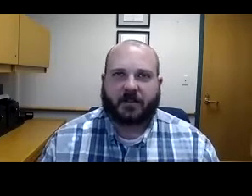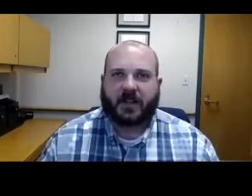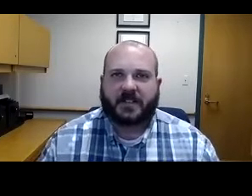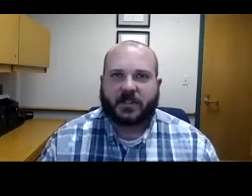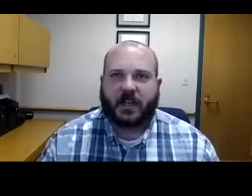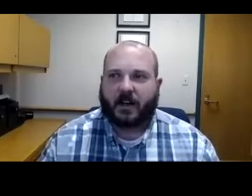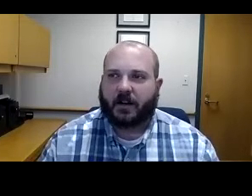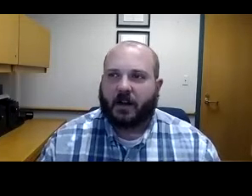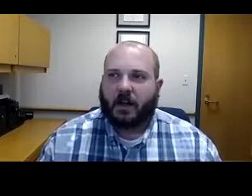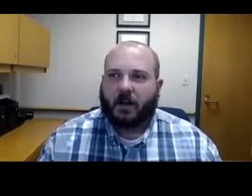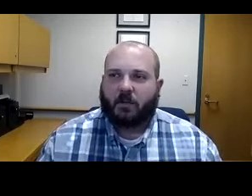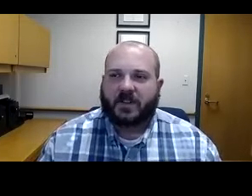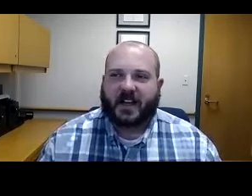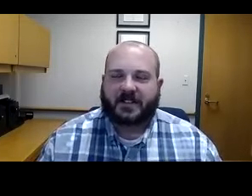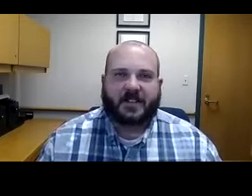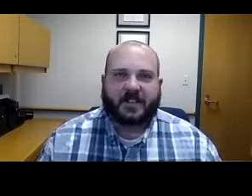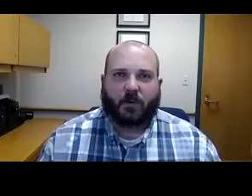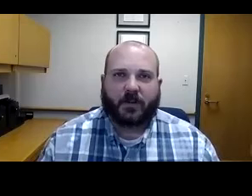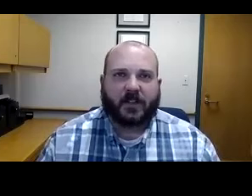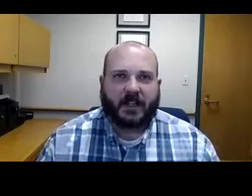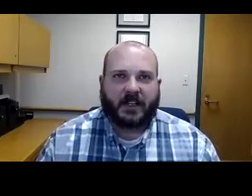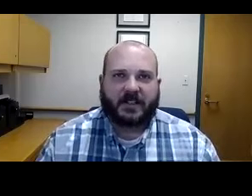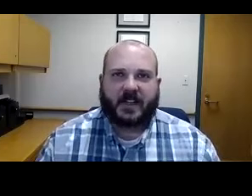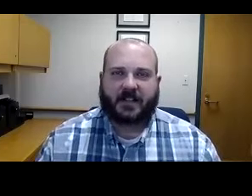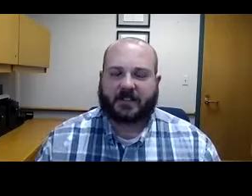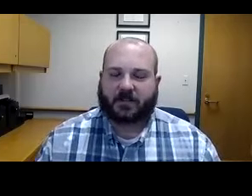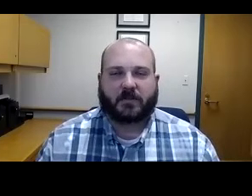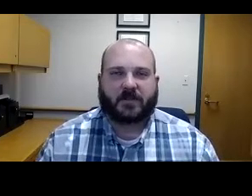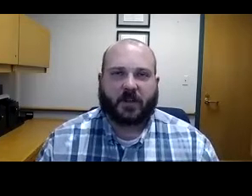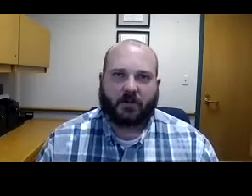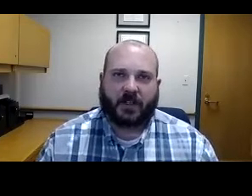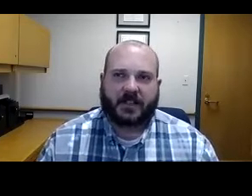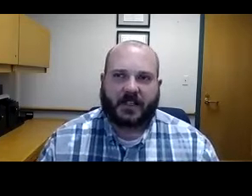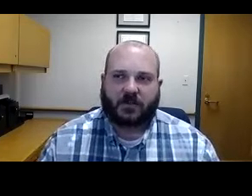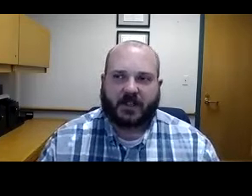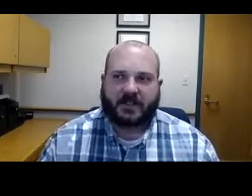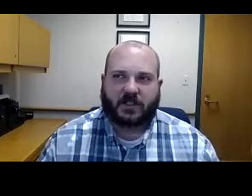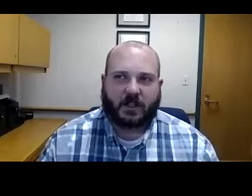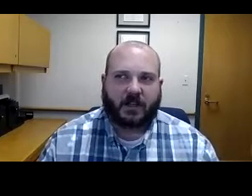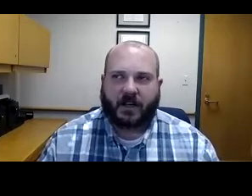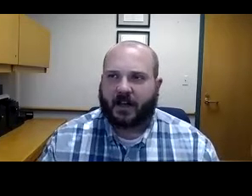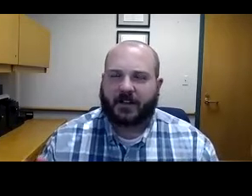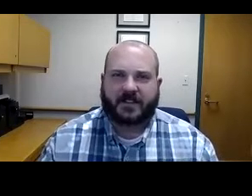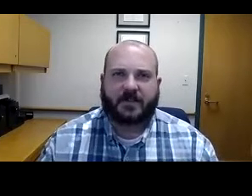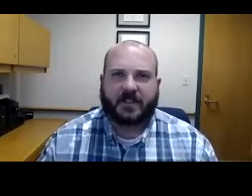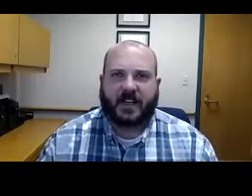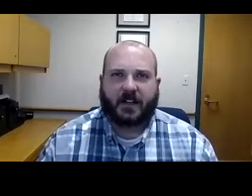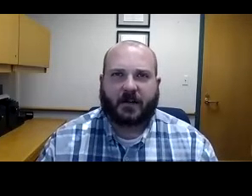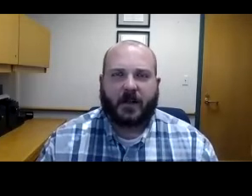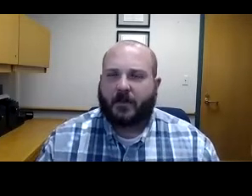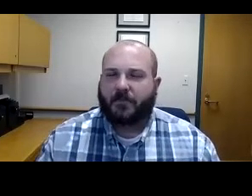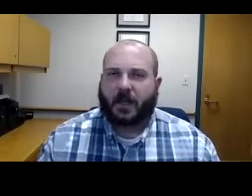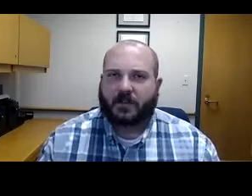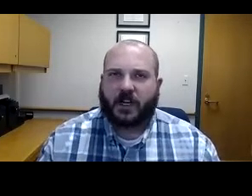as Dr. Weston shared, Wisconsin is one of the leading states in terms of COVID-19 transition. And again, these